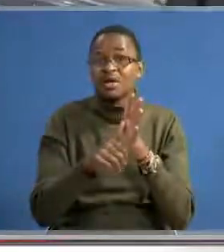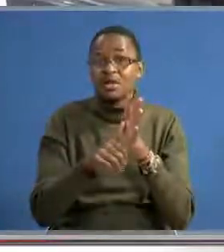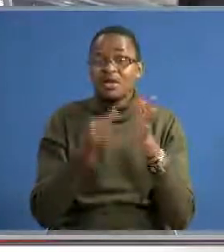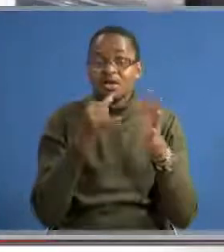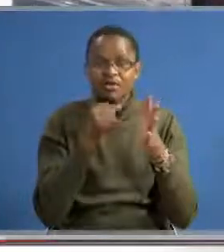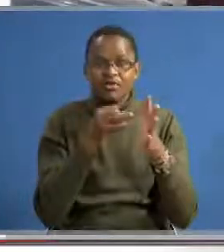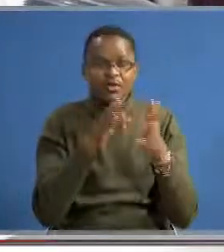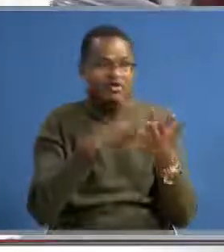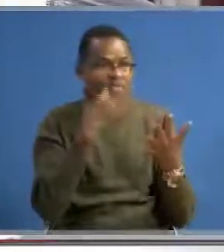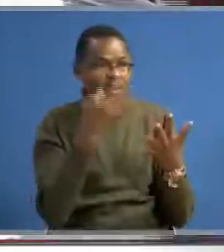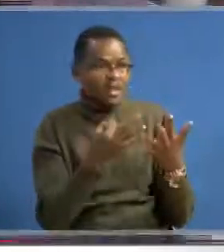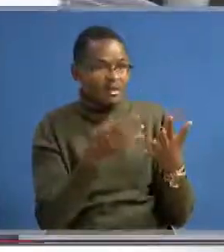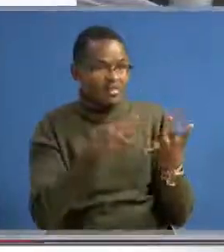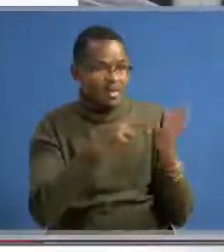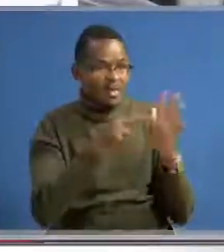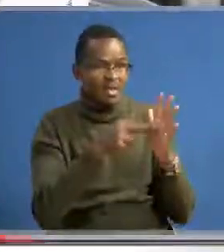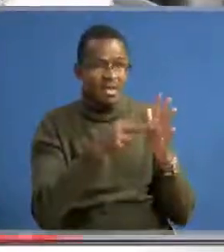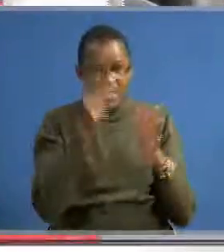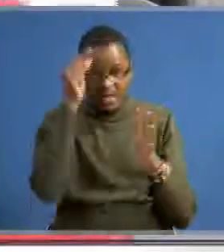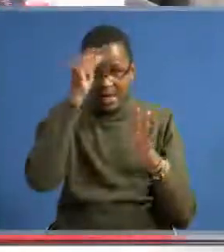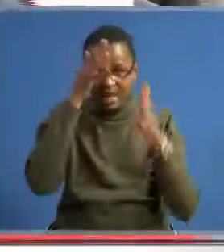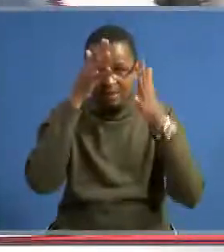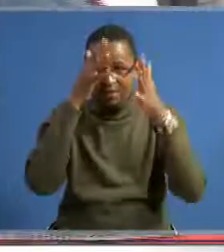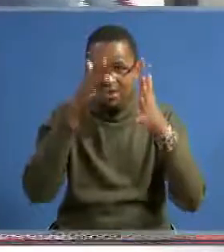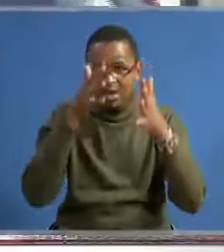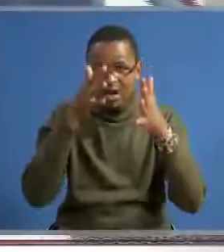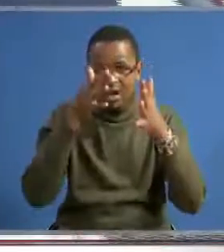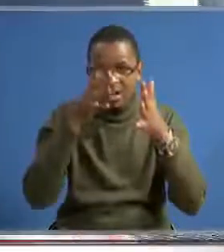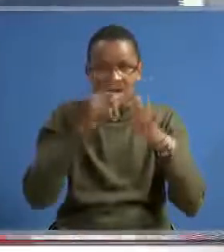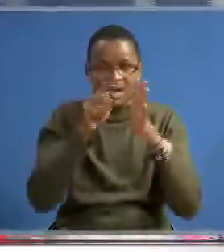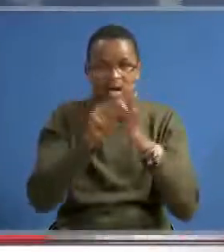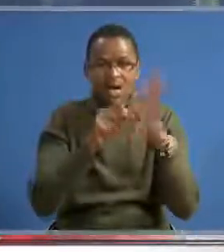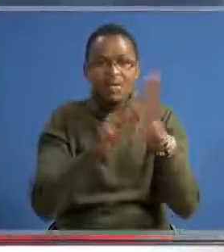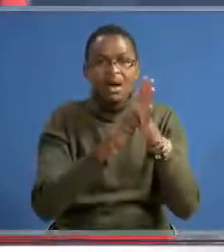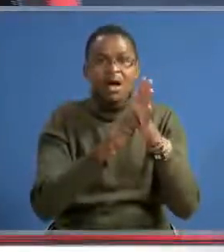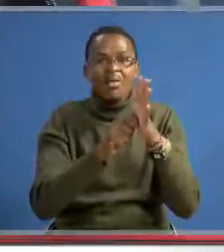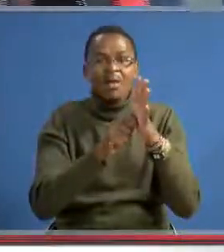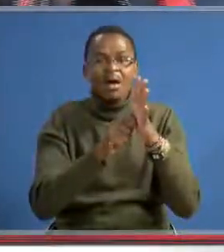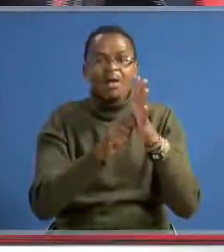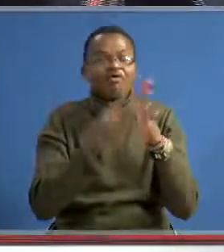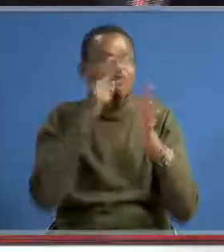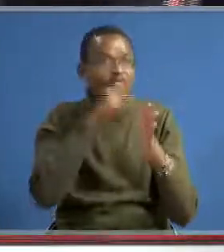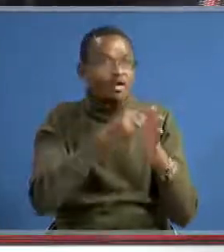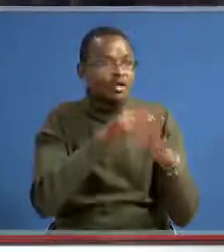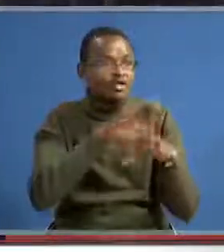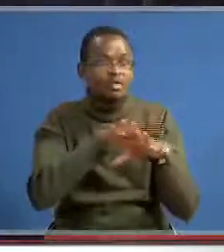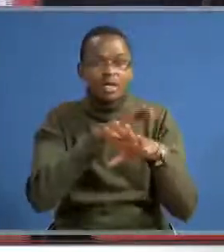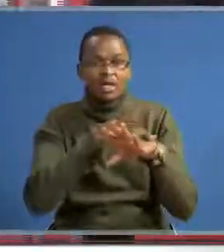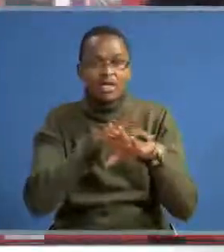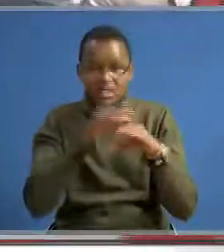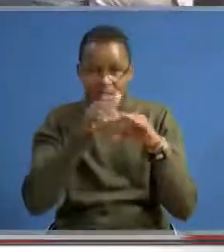if it will fail, it means that governors whose term has expired will have a hard time to find